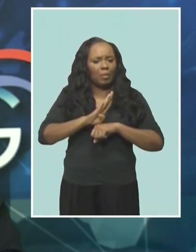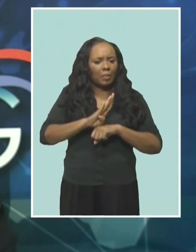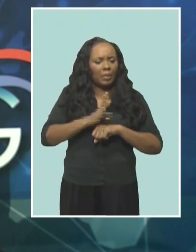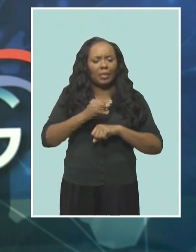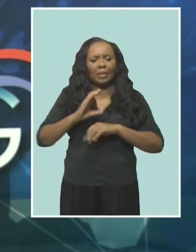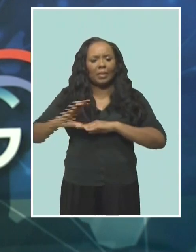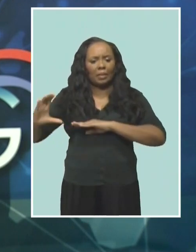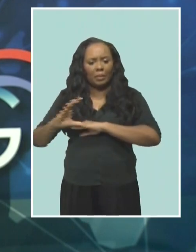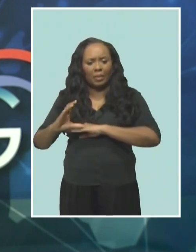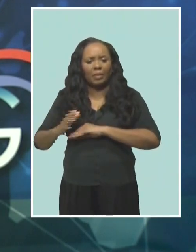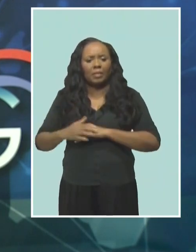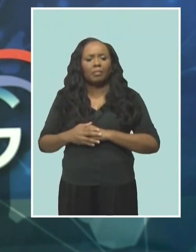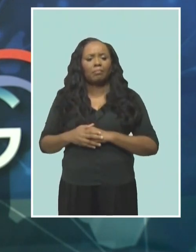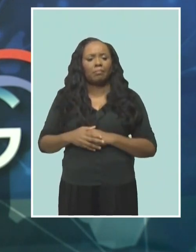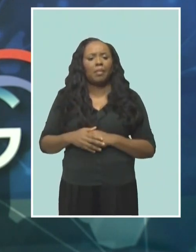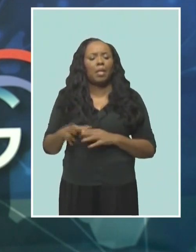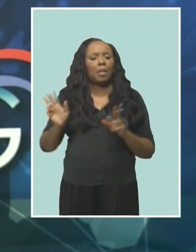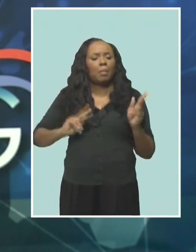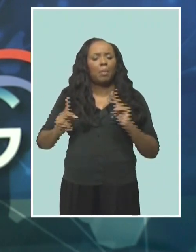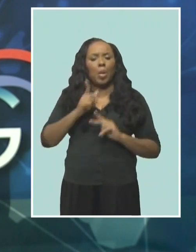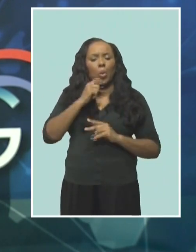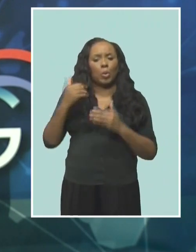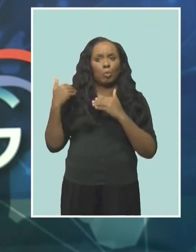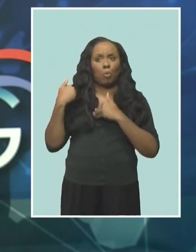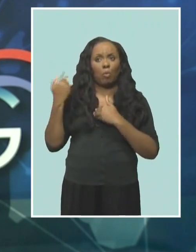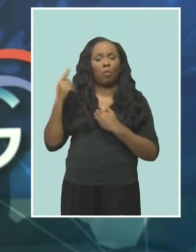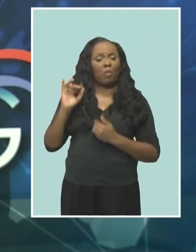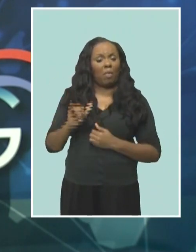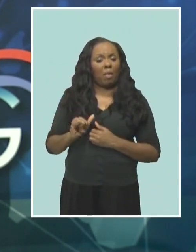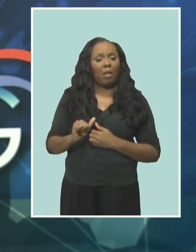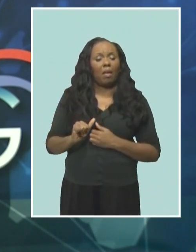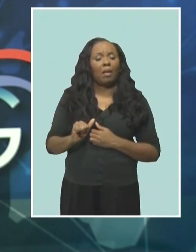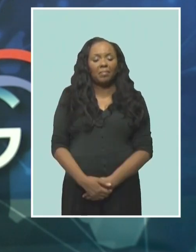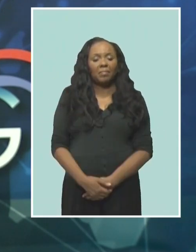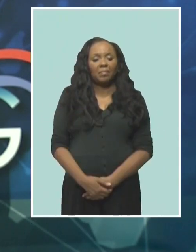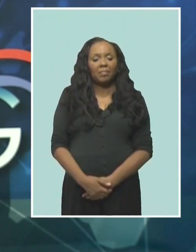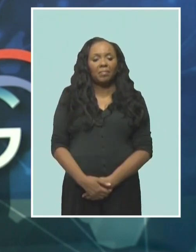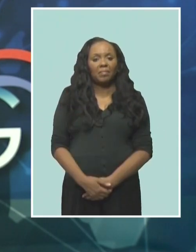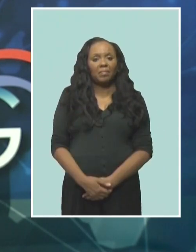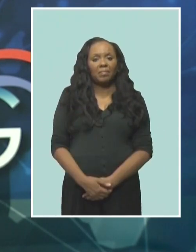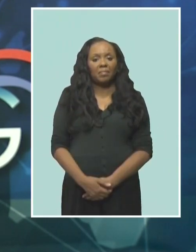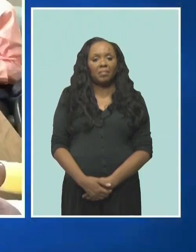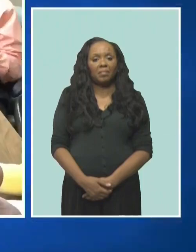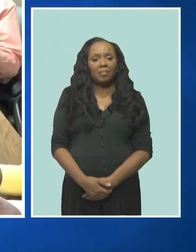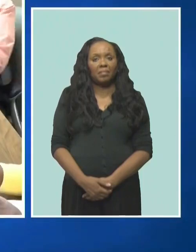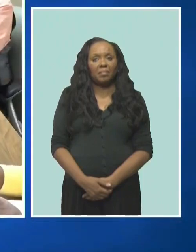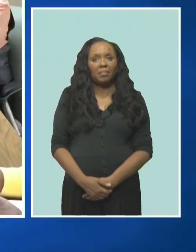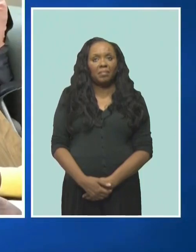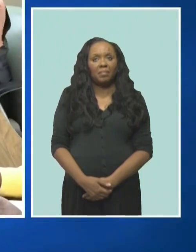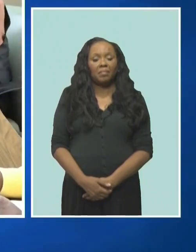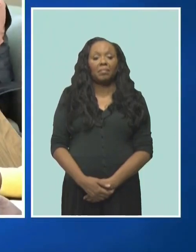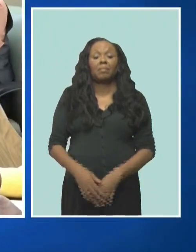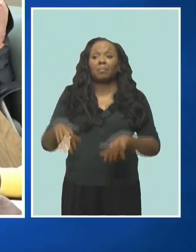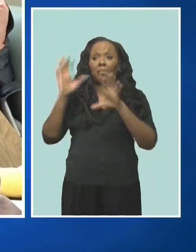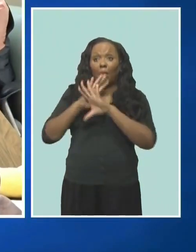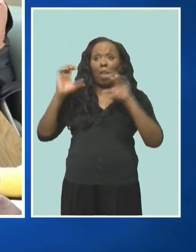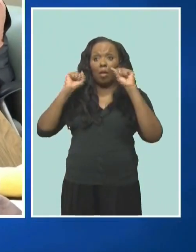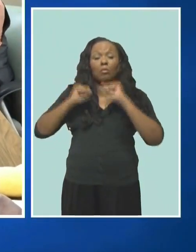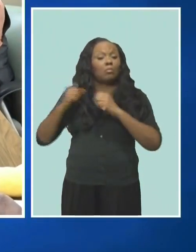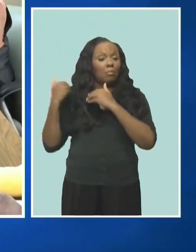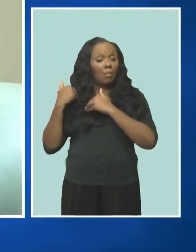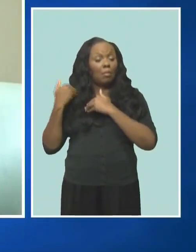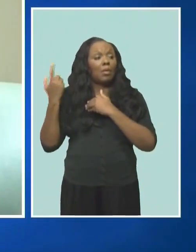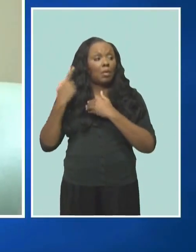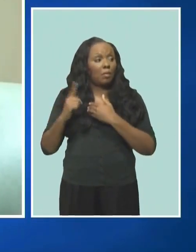being described by officials in that sector. Trevor Thorpe reports. President of the Caribbean Confederation of Credit Unions, Hallie